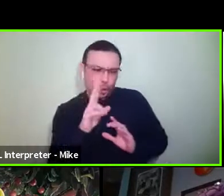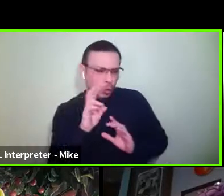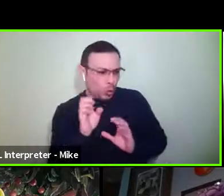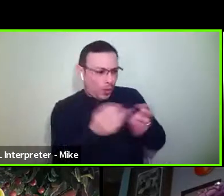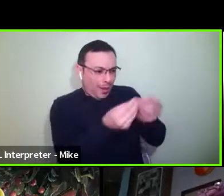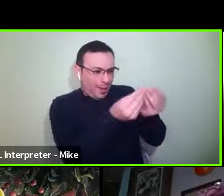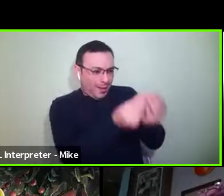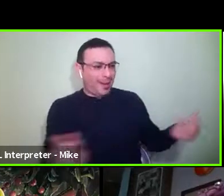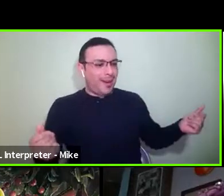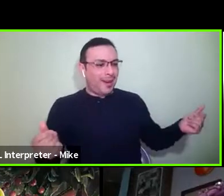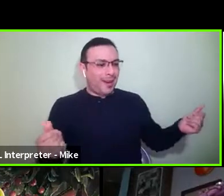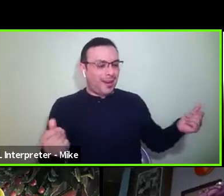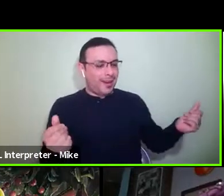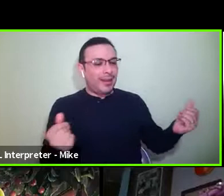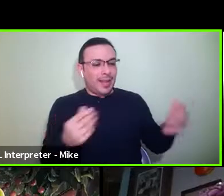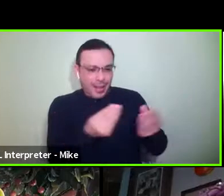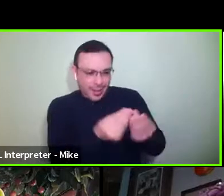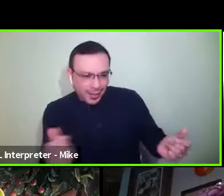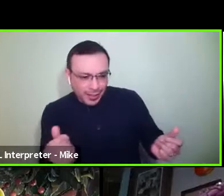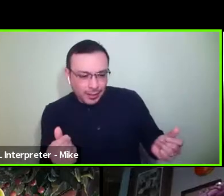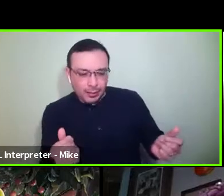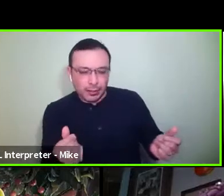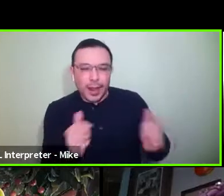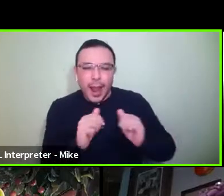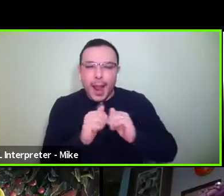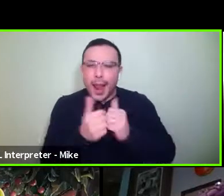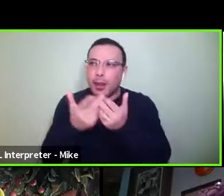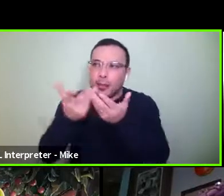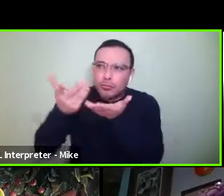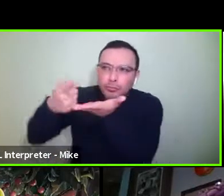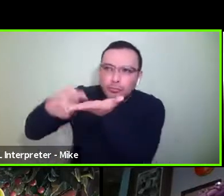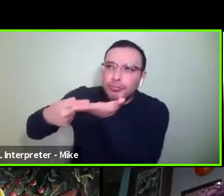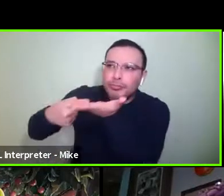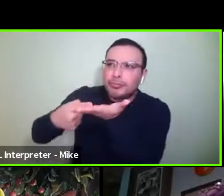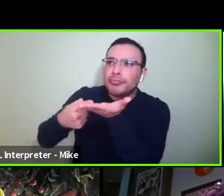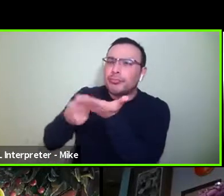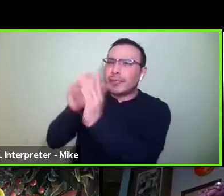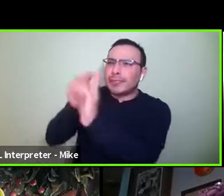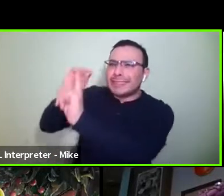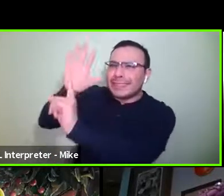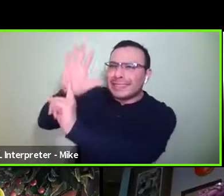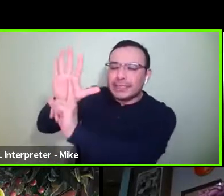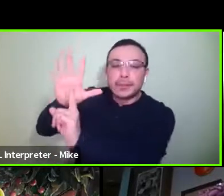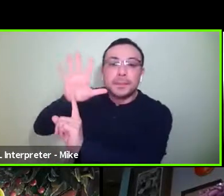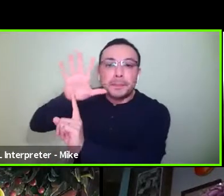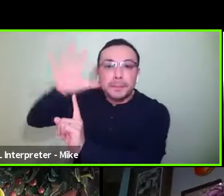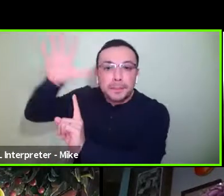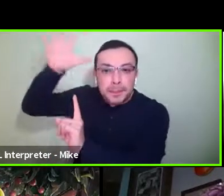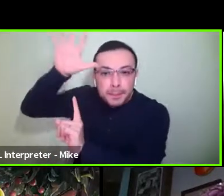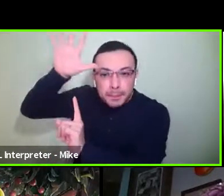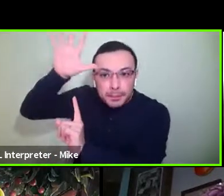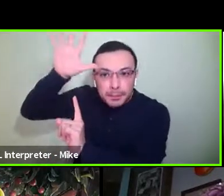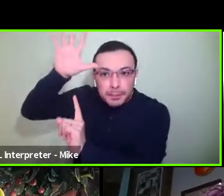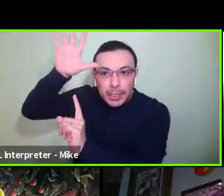points that have been brought up about identity, pride, and difference with respect to their children?